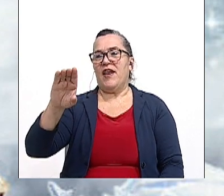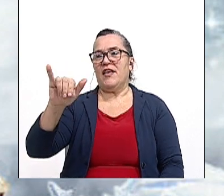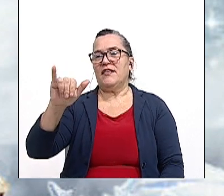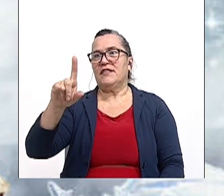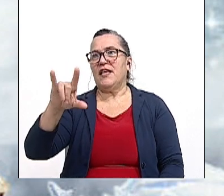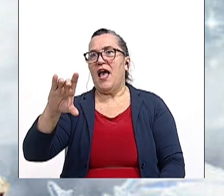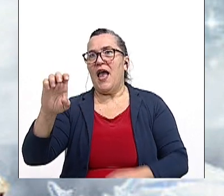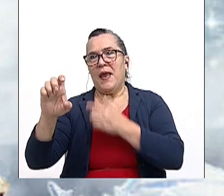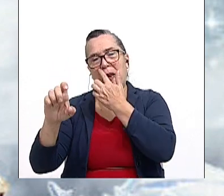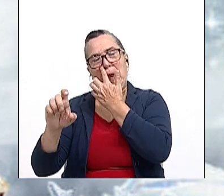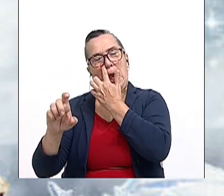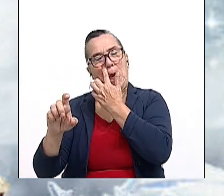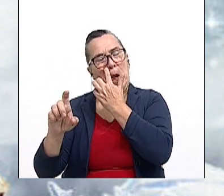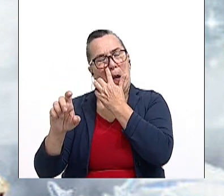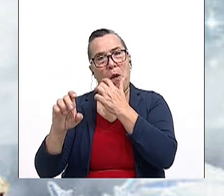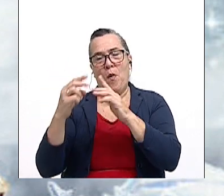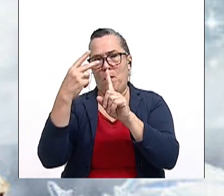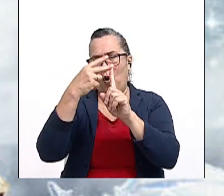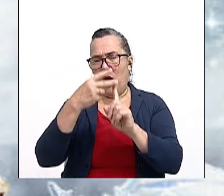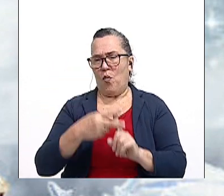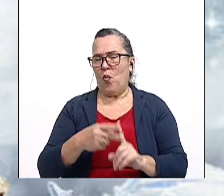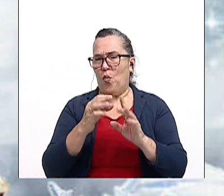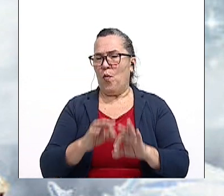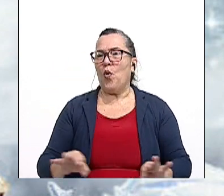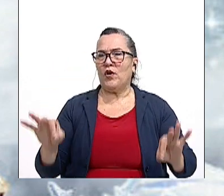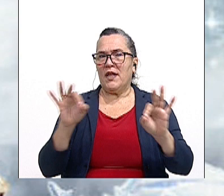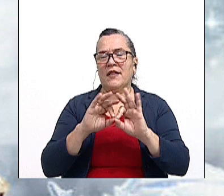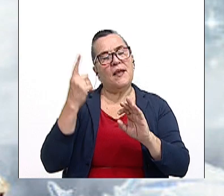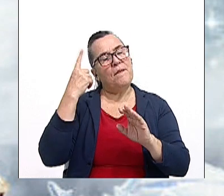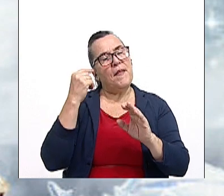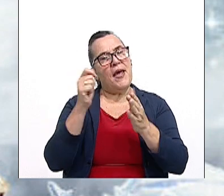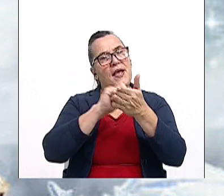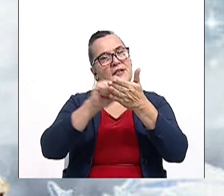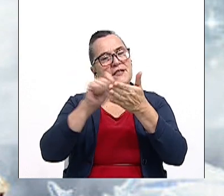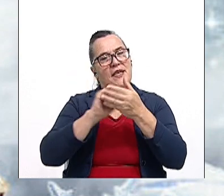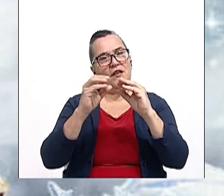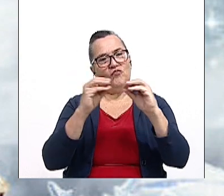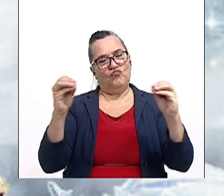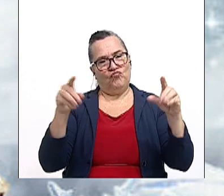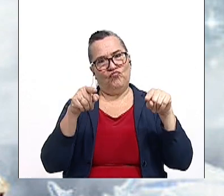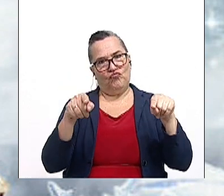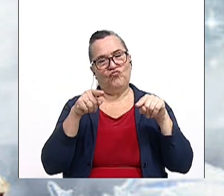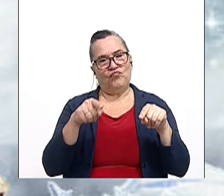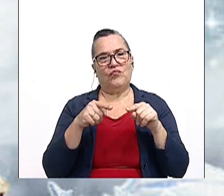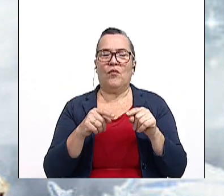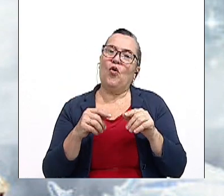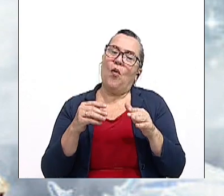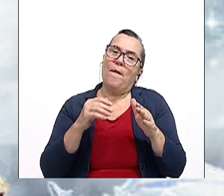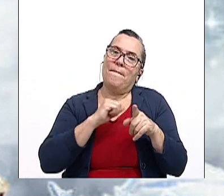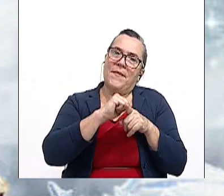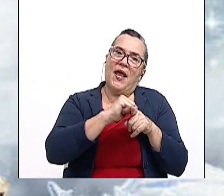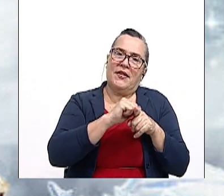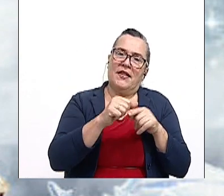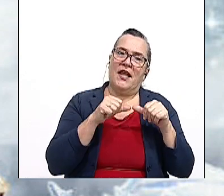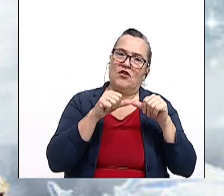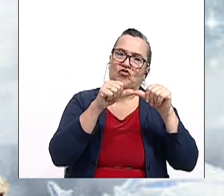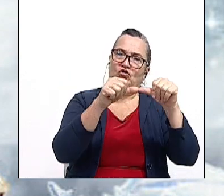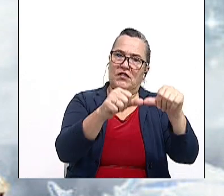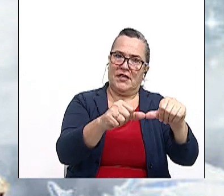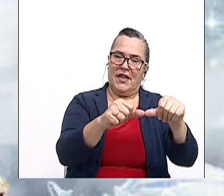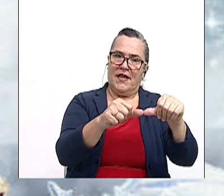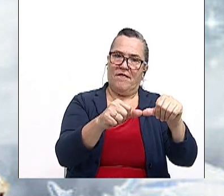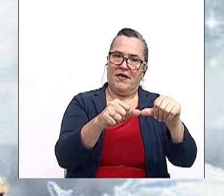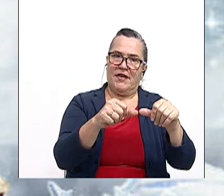very important vocabulary to make the paragraph about sustainable practices.